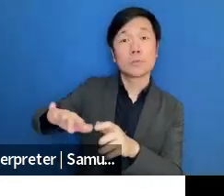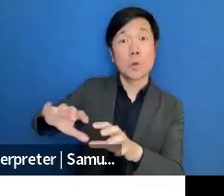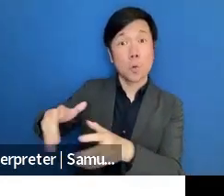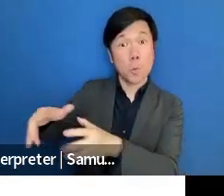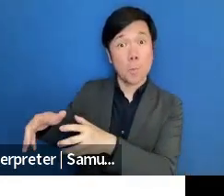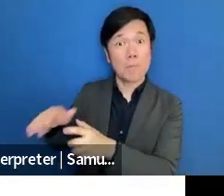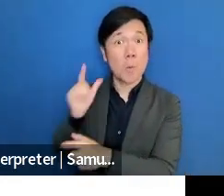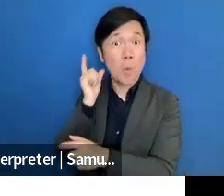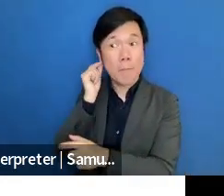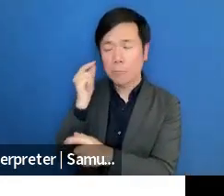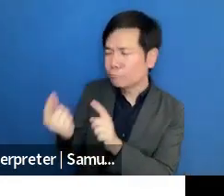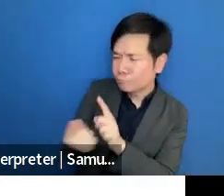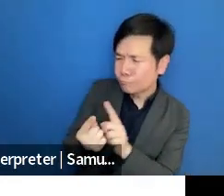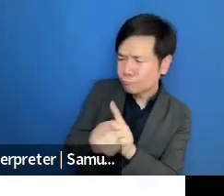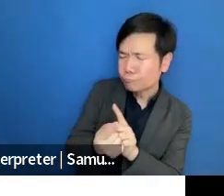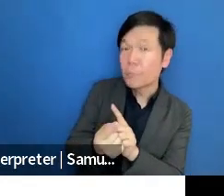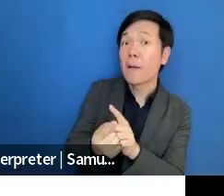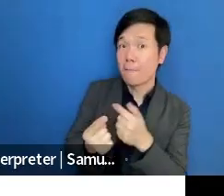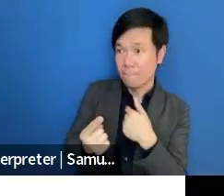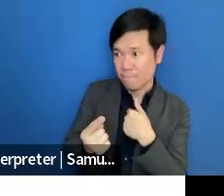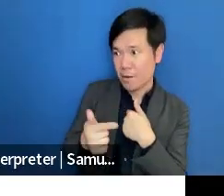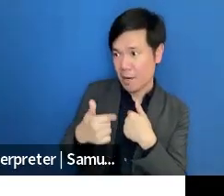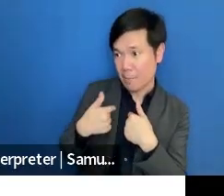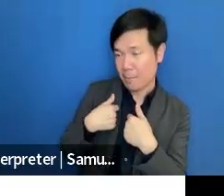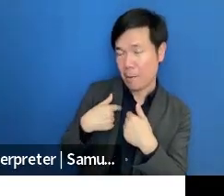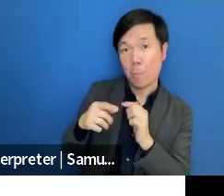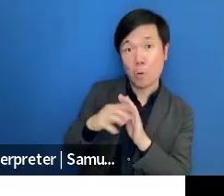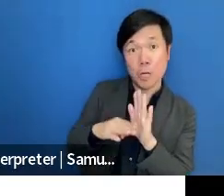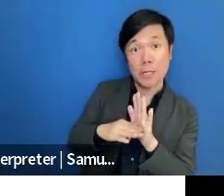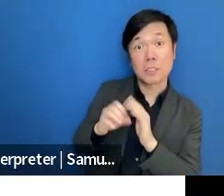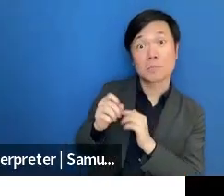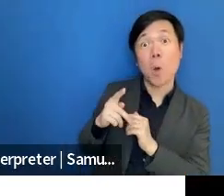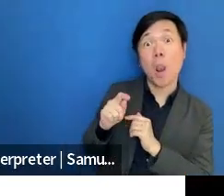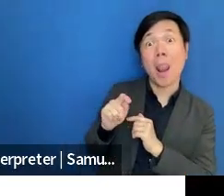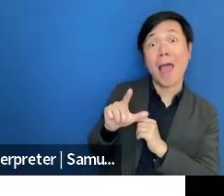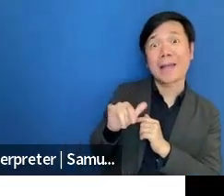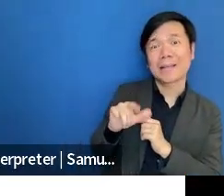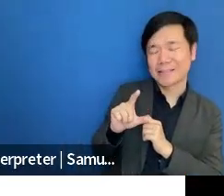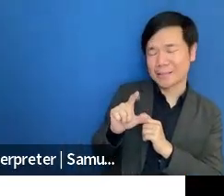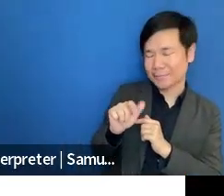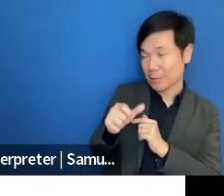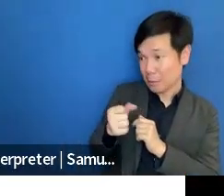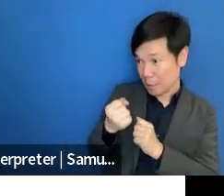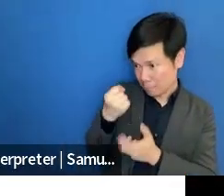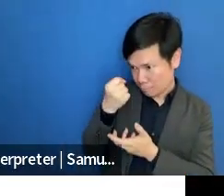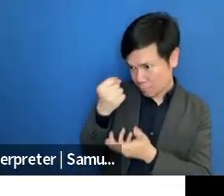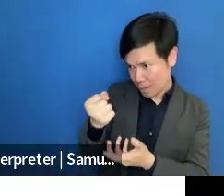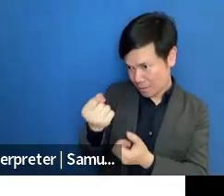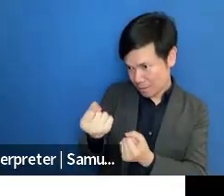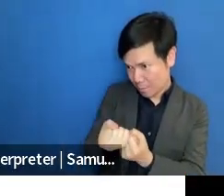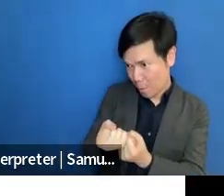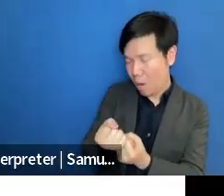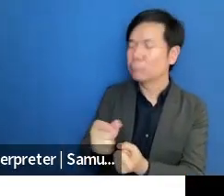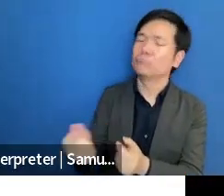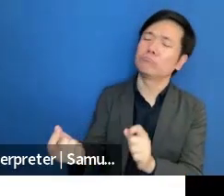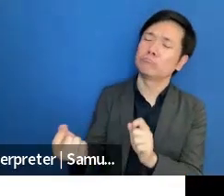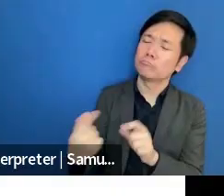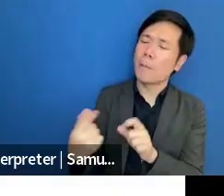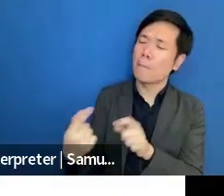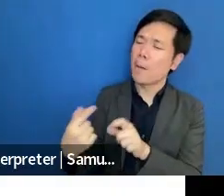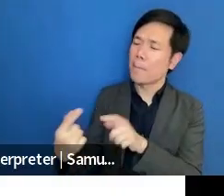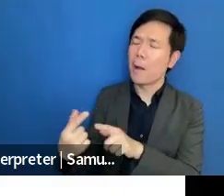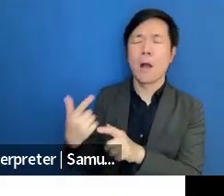been supported by the Spotlight Initiative, but also being able to participate in program